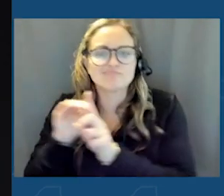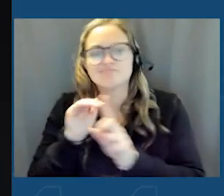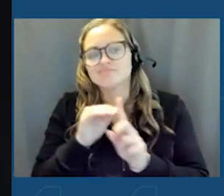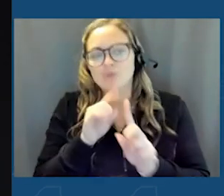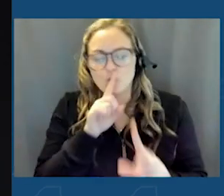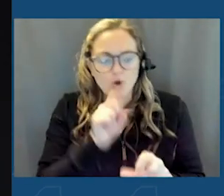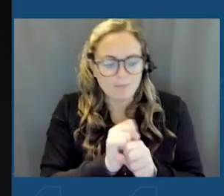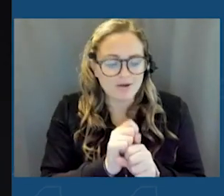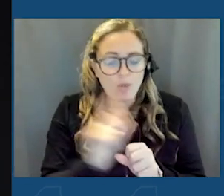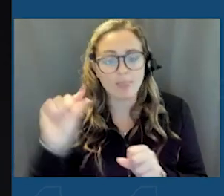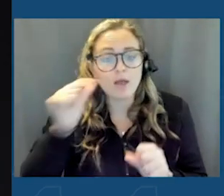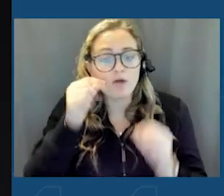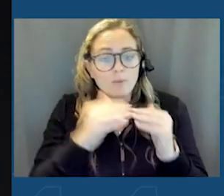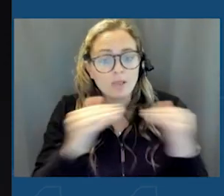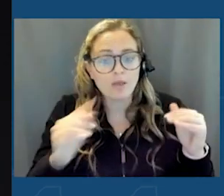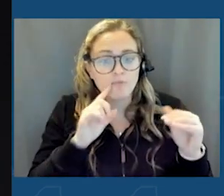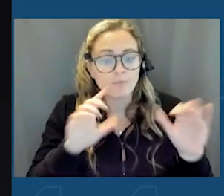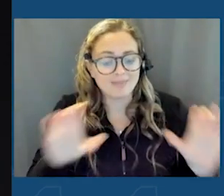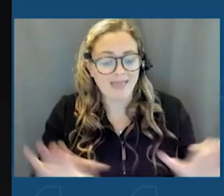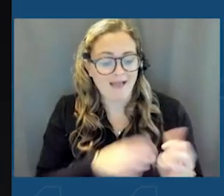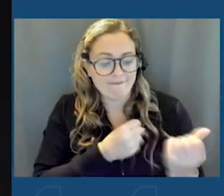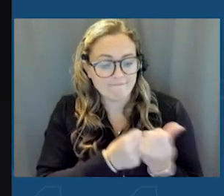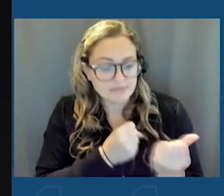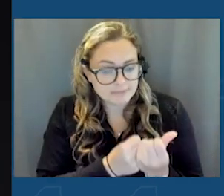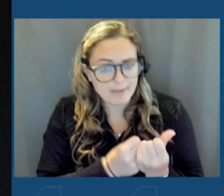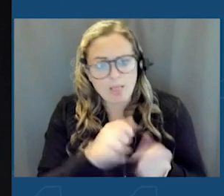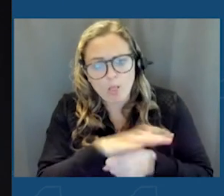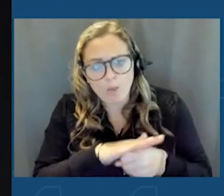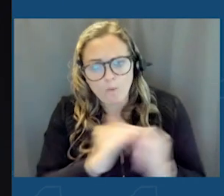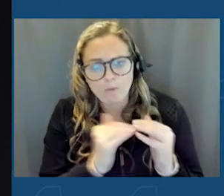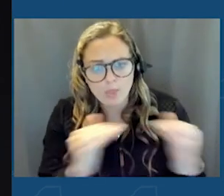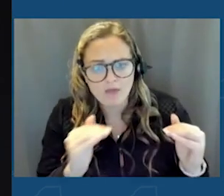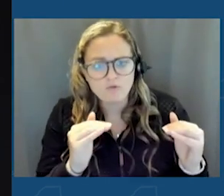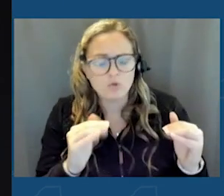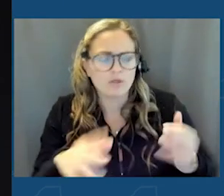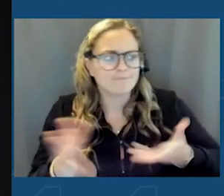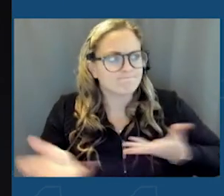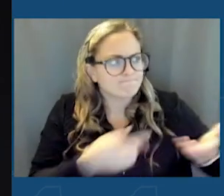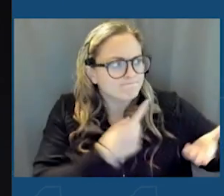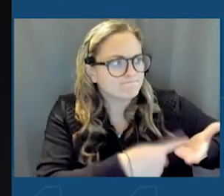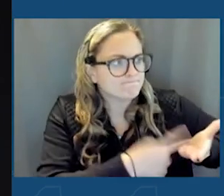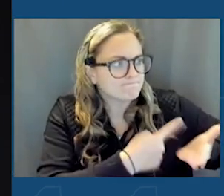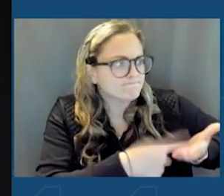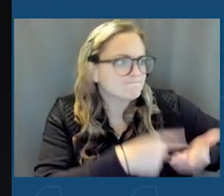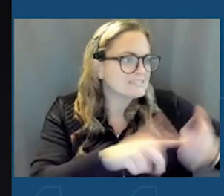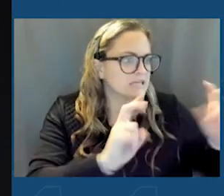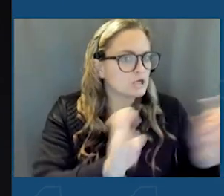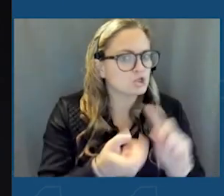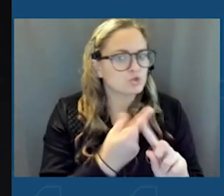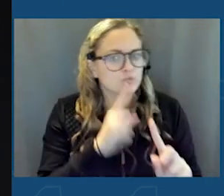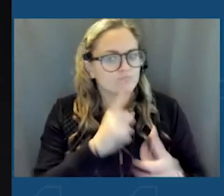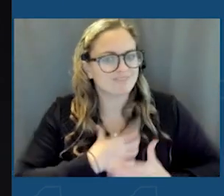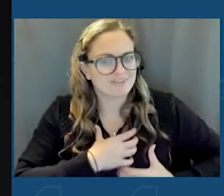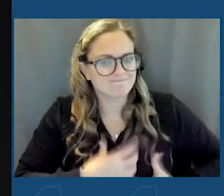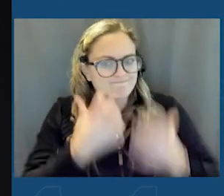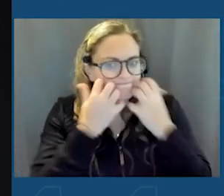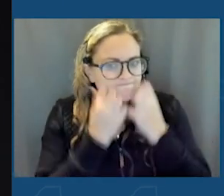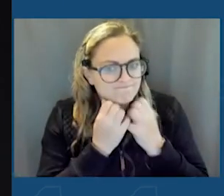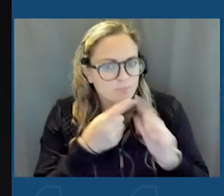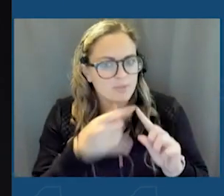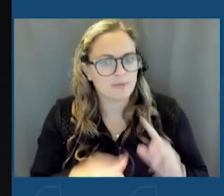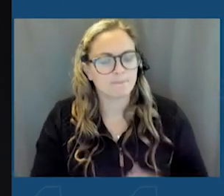also it is the activism at the local level that brings these issues to us with such passion, and I thank you for that as well. Jeff